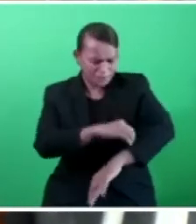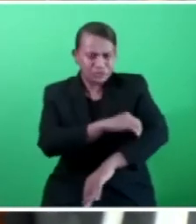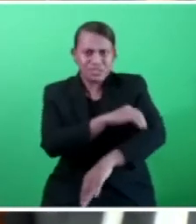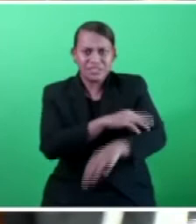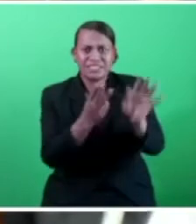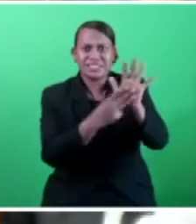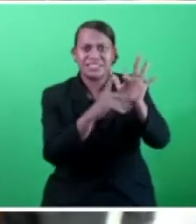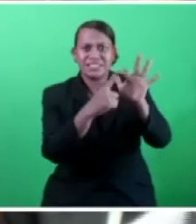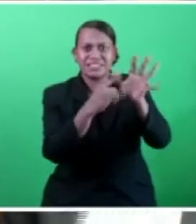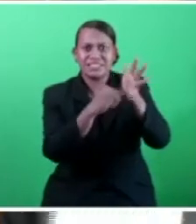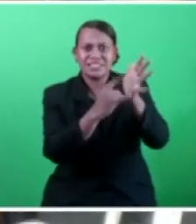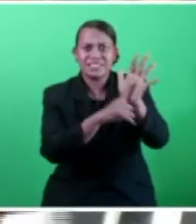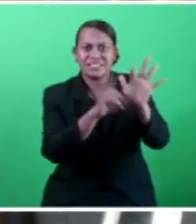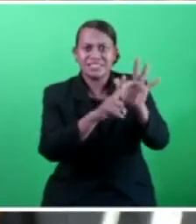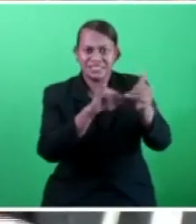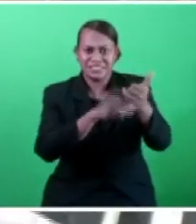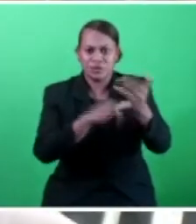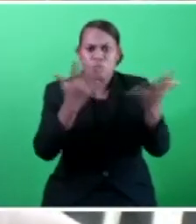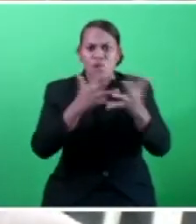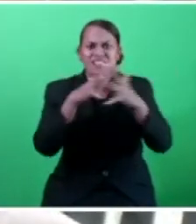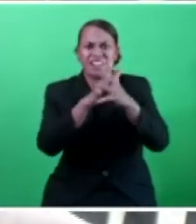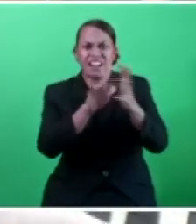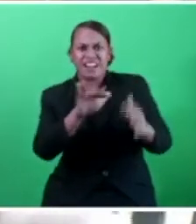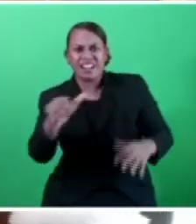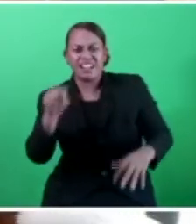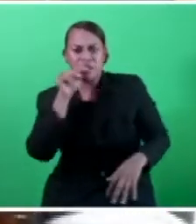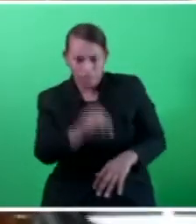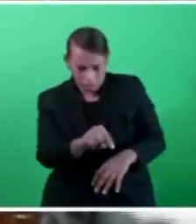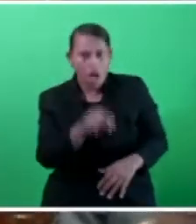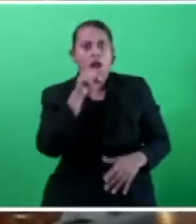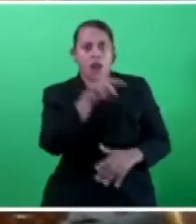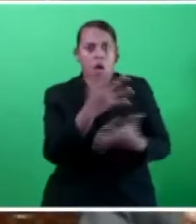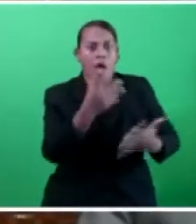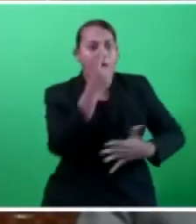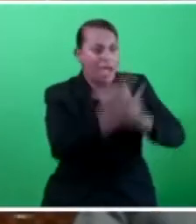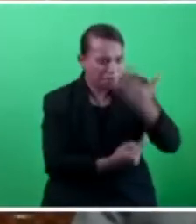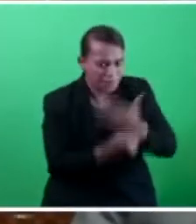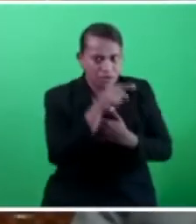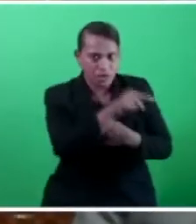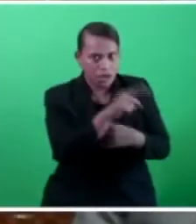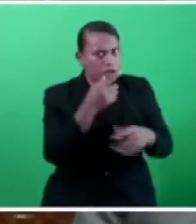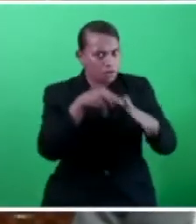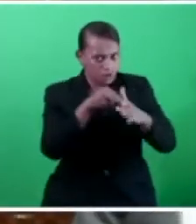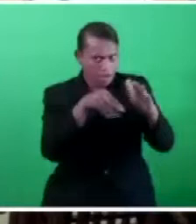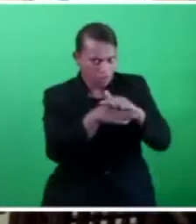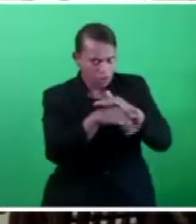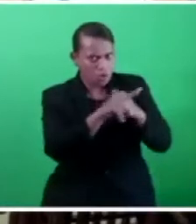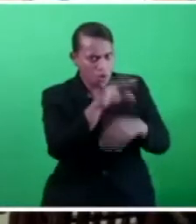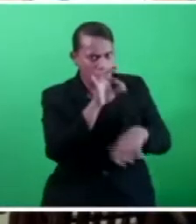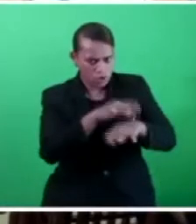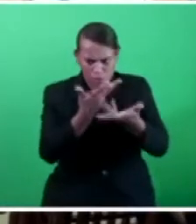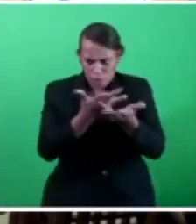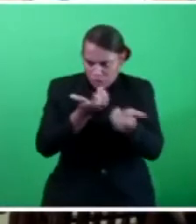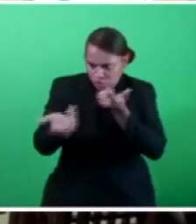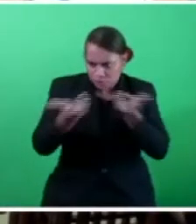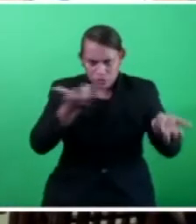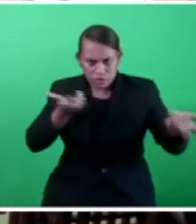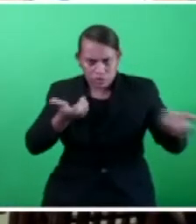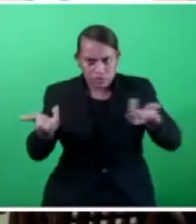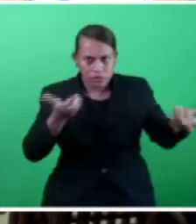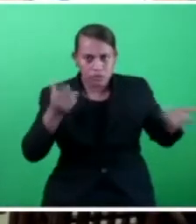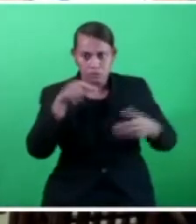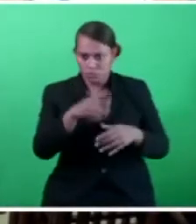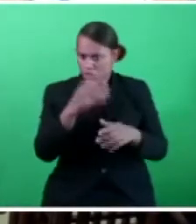that's where we contained it, Honourable Speaker, in Naboo Hospital. That's where we contained it. Because isolation units